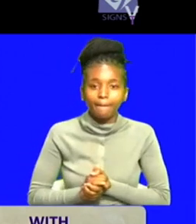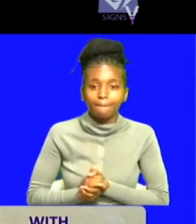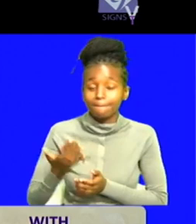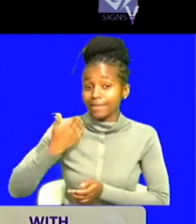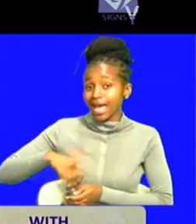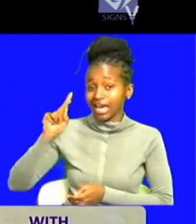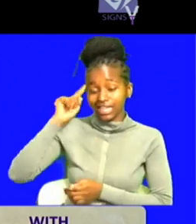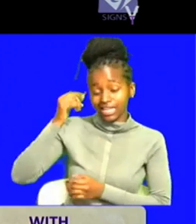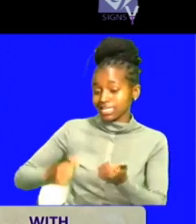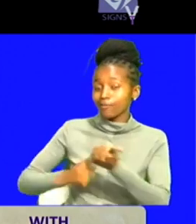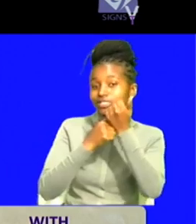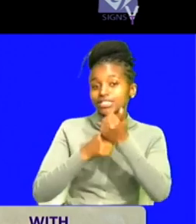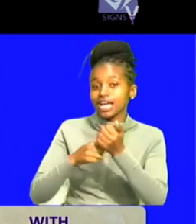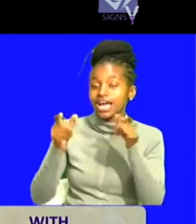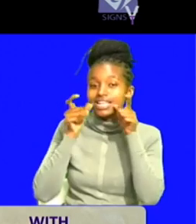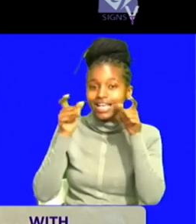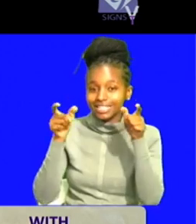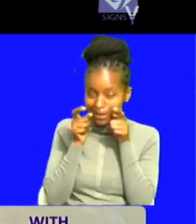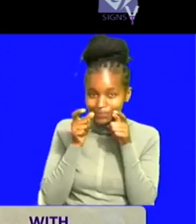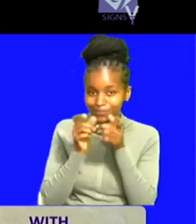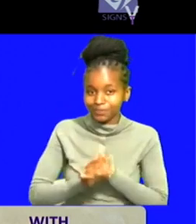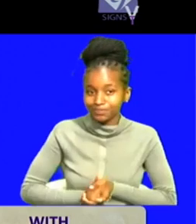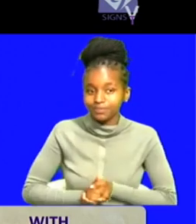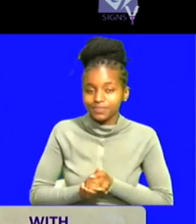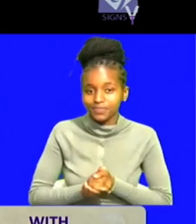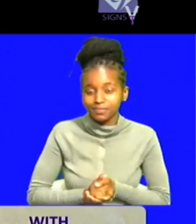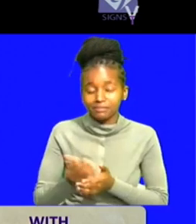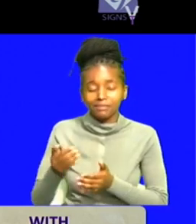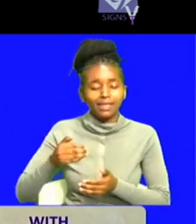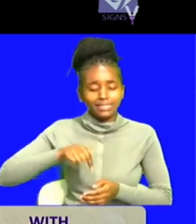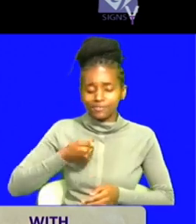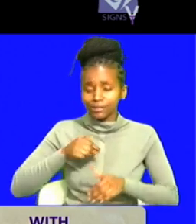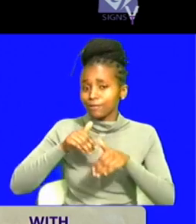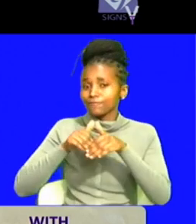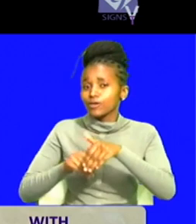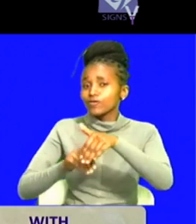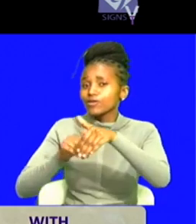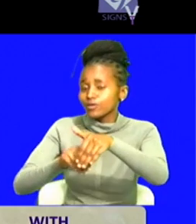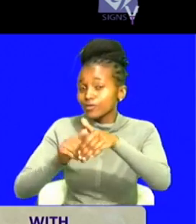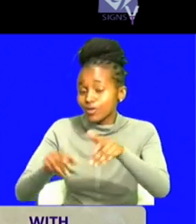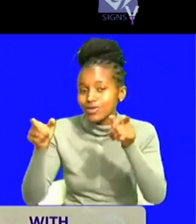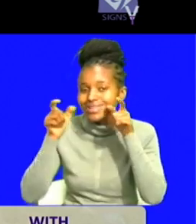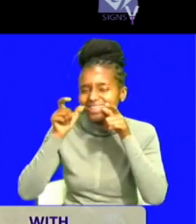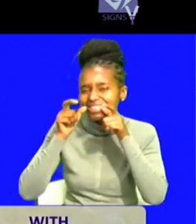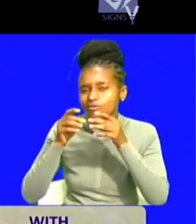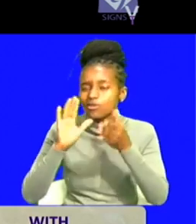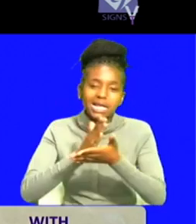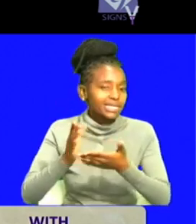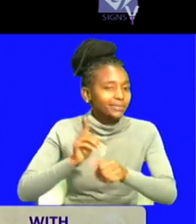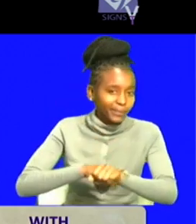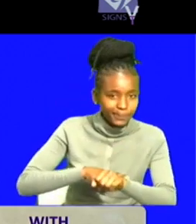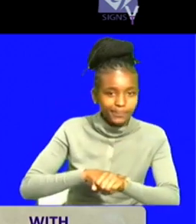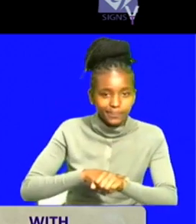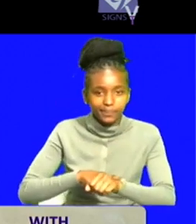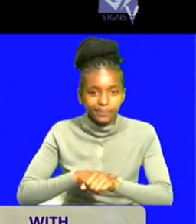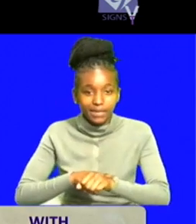Me name to Tusker. Na nimekuwa nikifuatilia for some time. Right. And hii